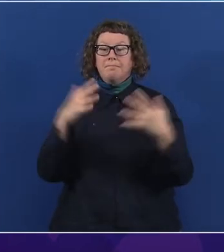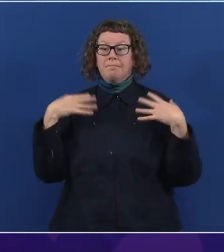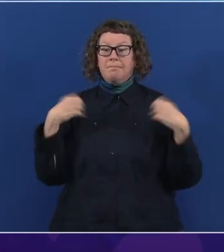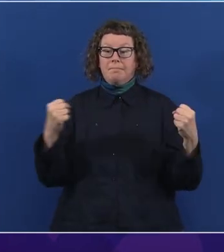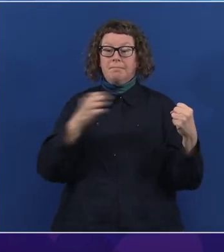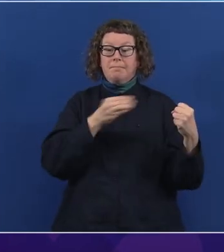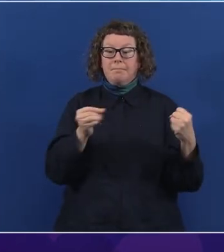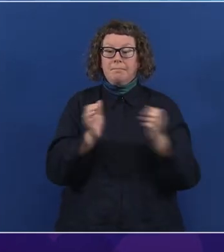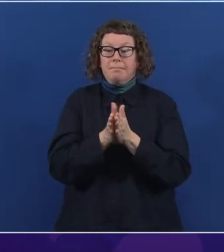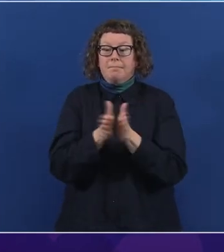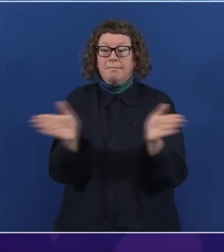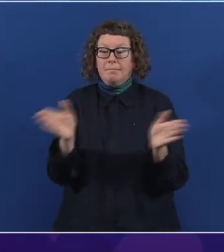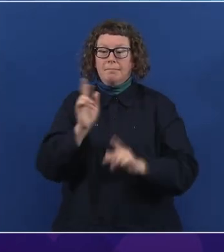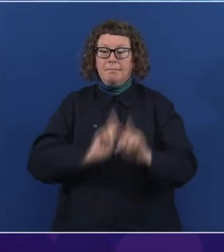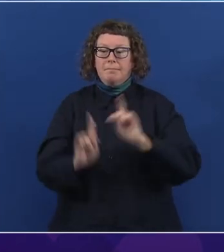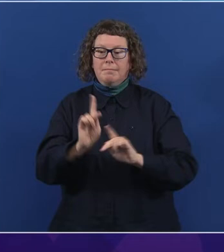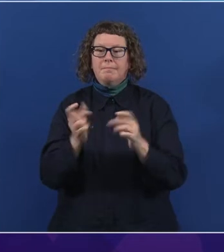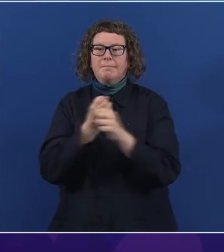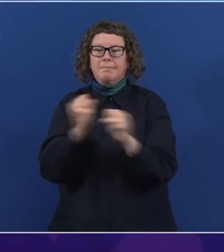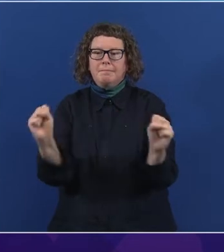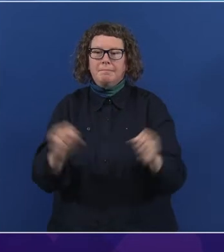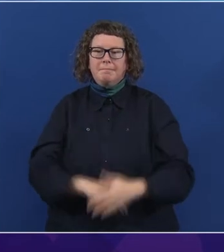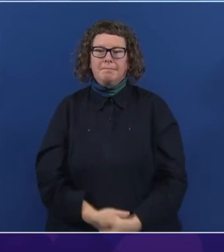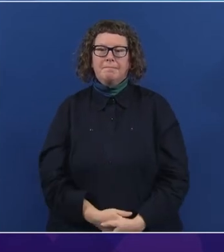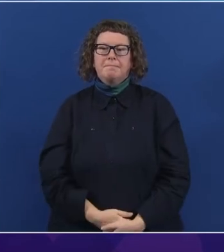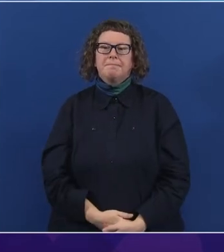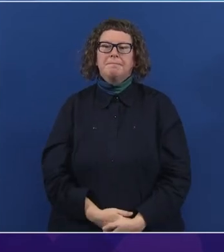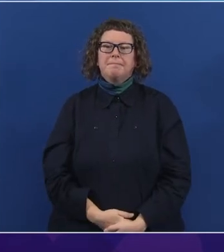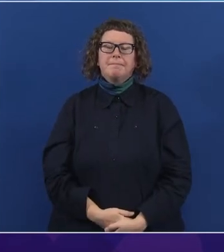School of Health and Public Safety.